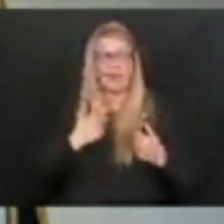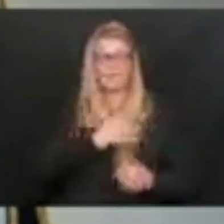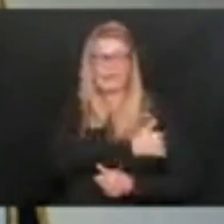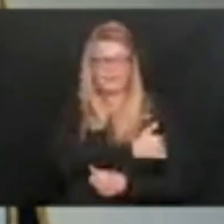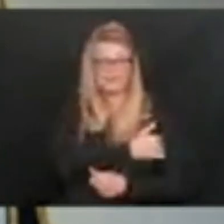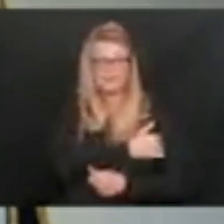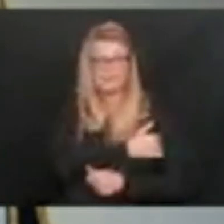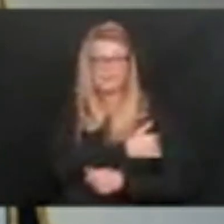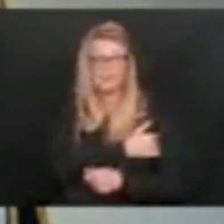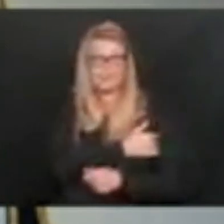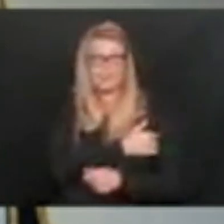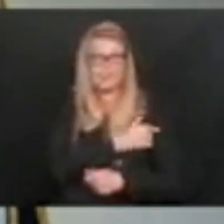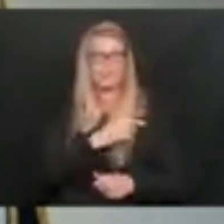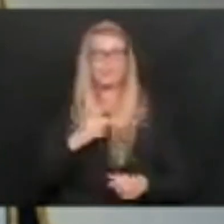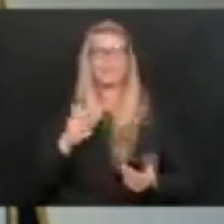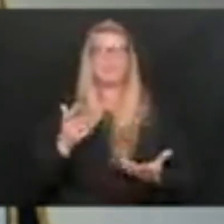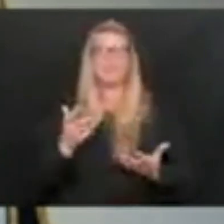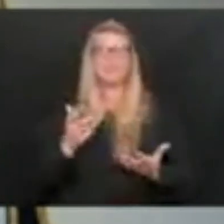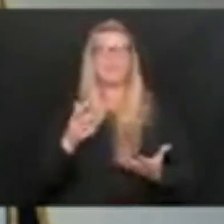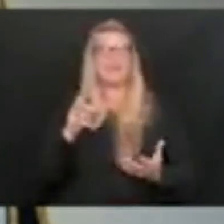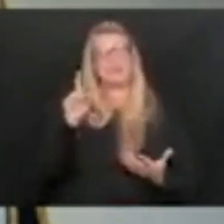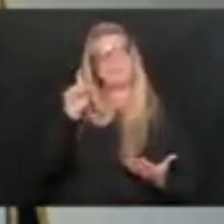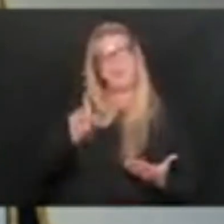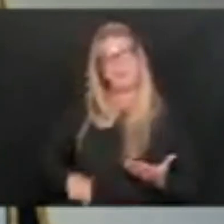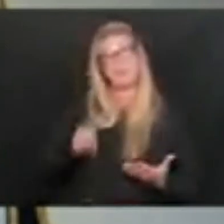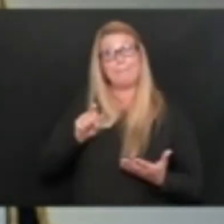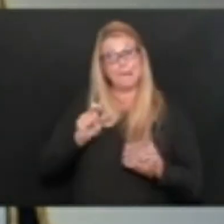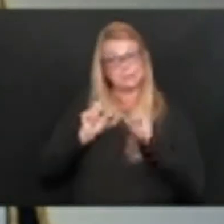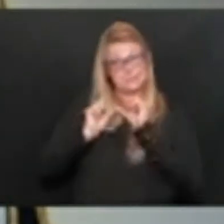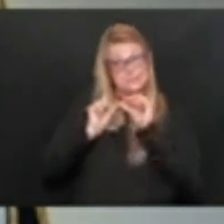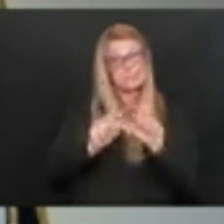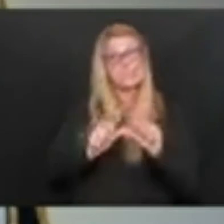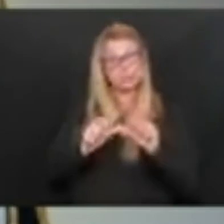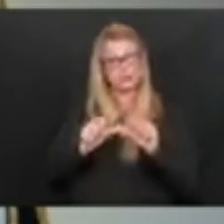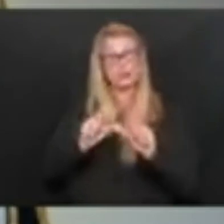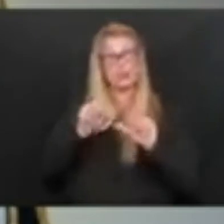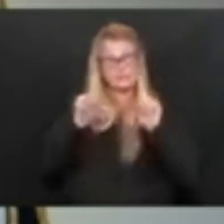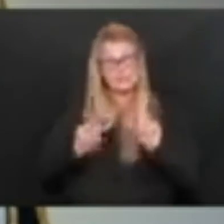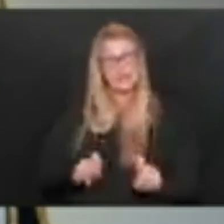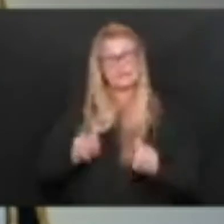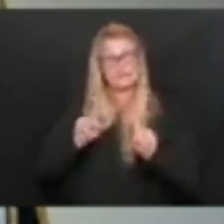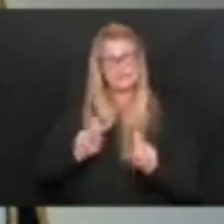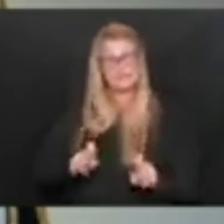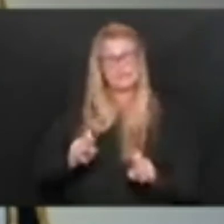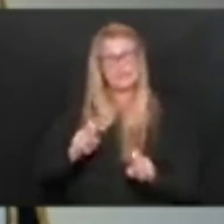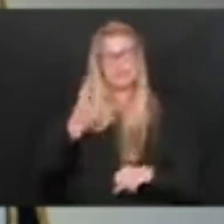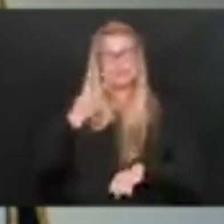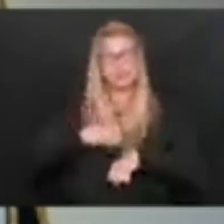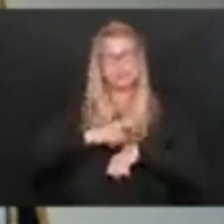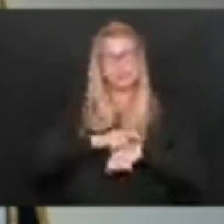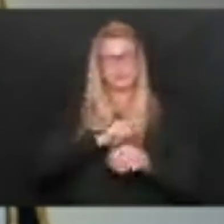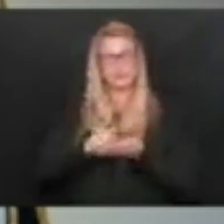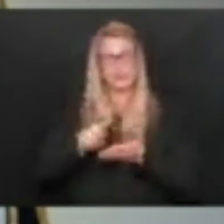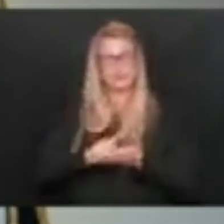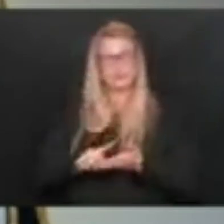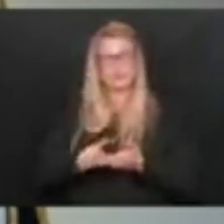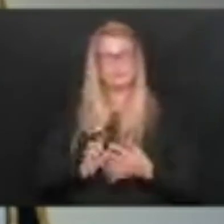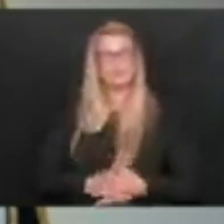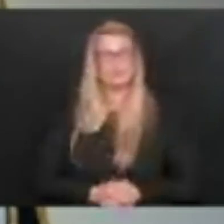not fit the definition of fully vaccinated, including people whose vaccination status is not known for the purposes of